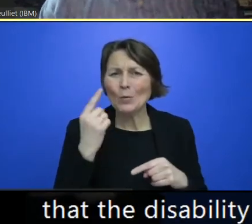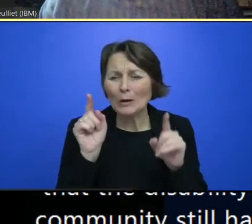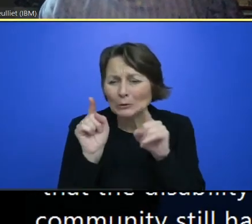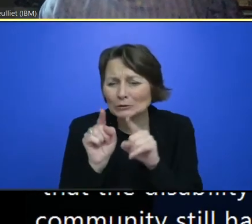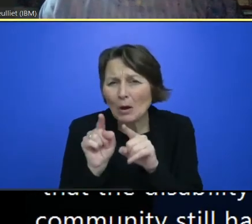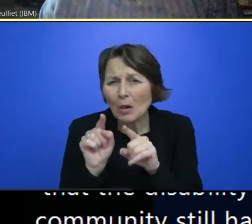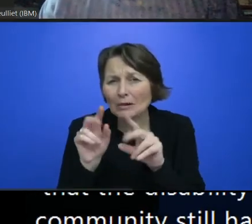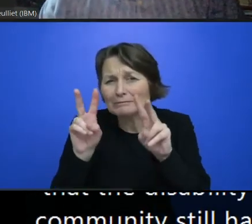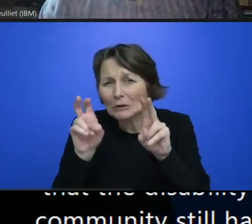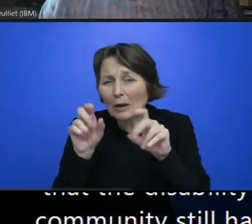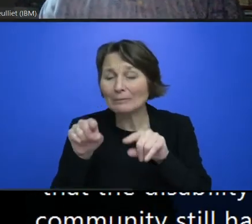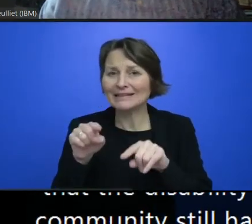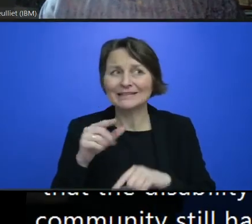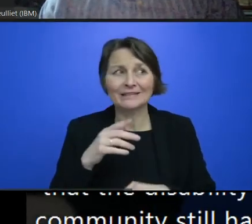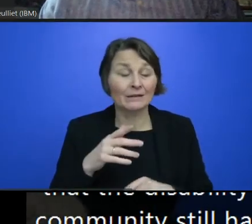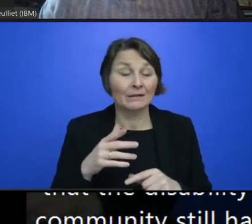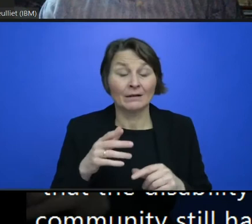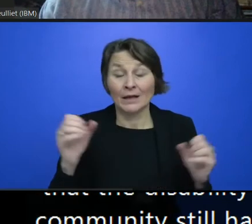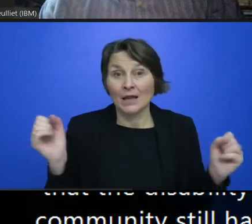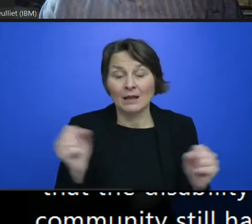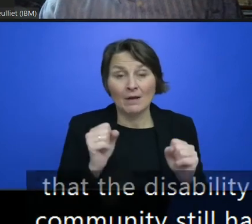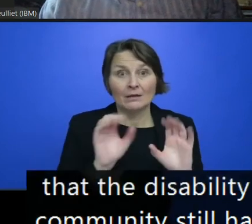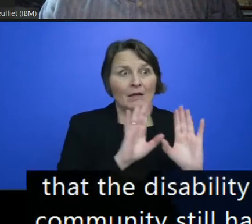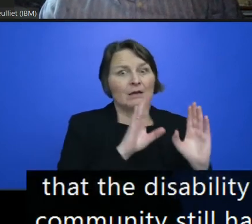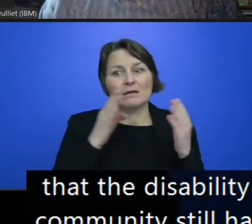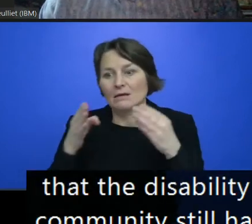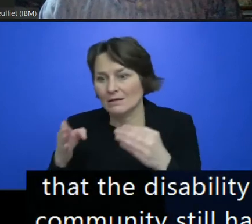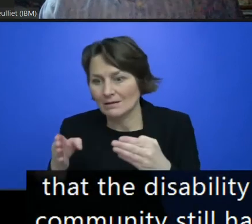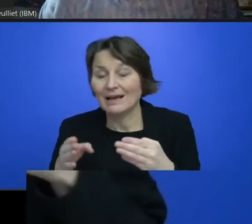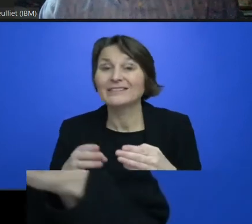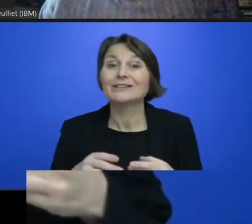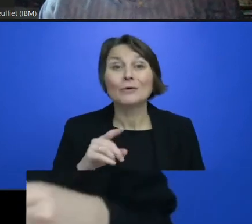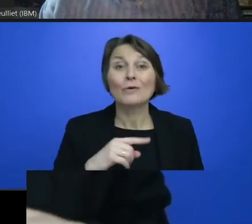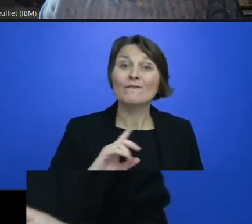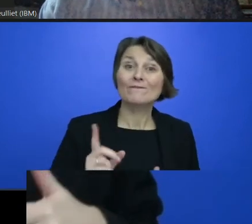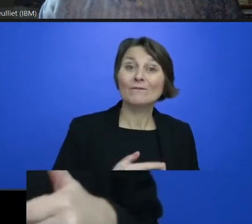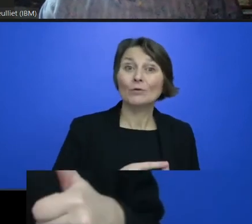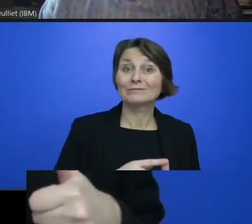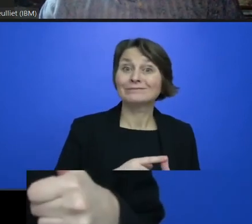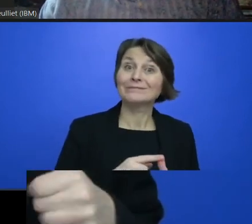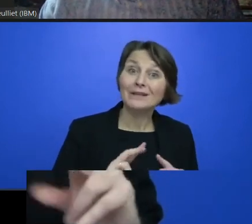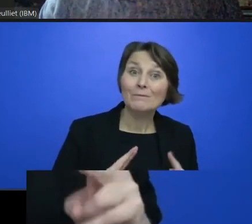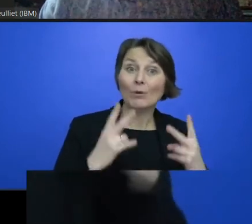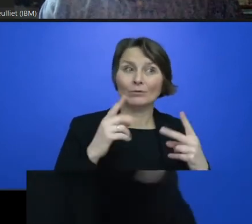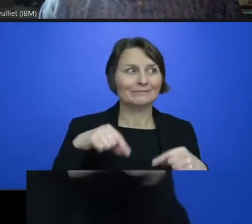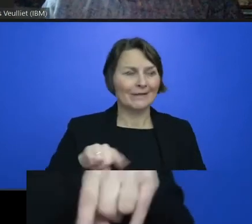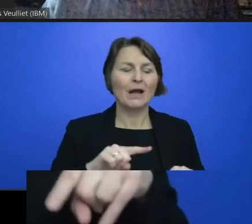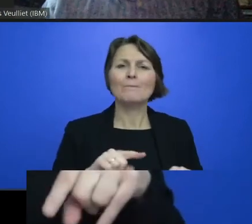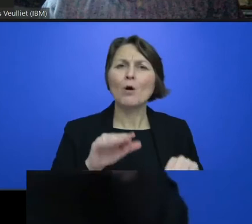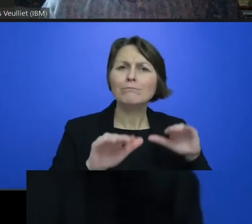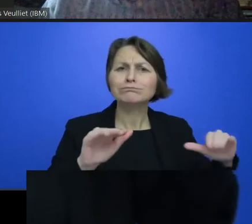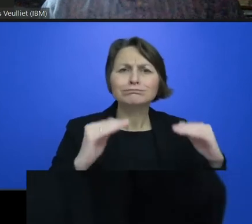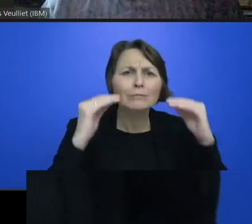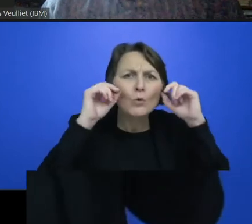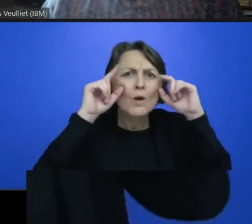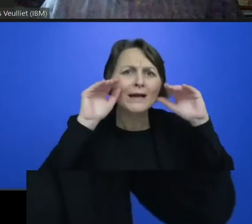first, it just requires that an awareness raising. I think that is a very important issue already today with our webinars. We are raising awareness,